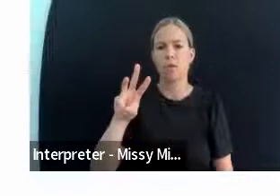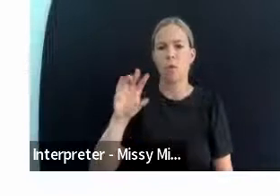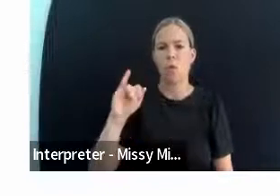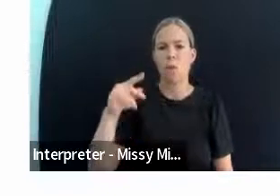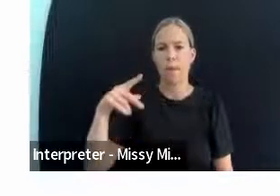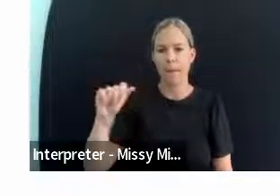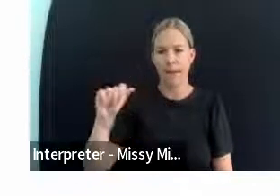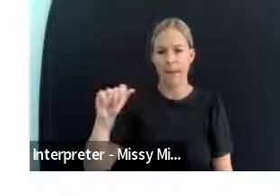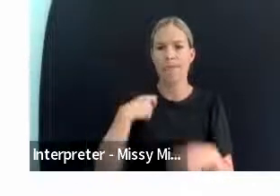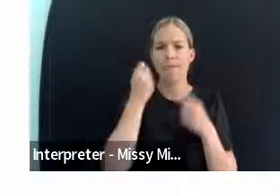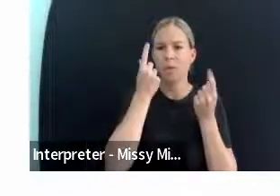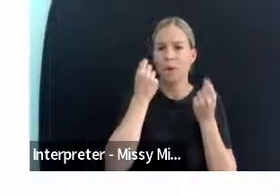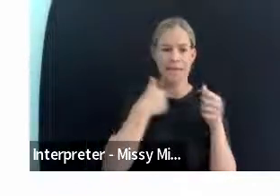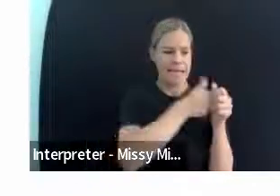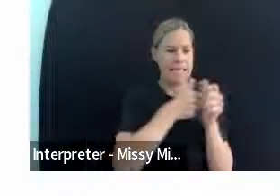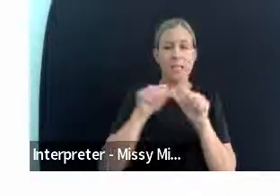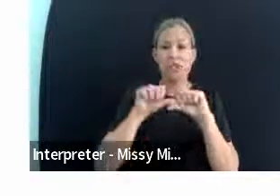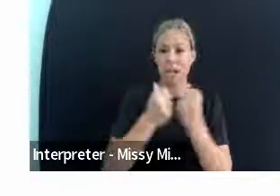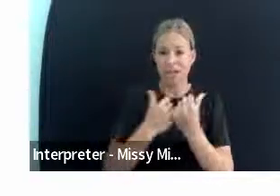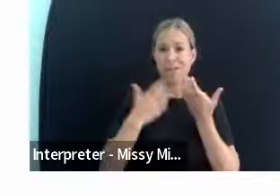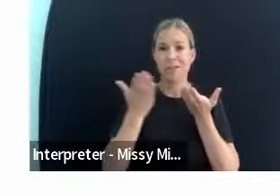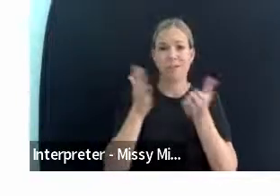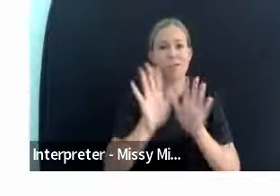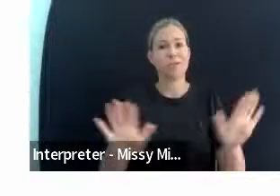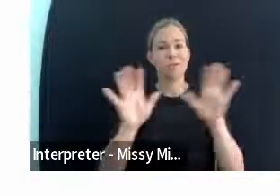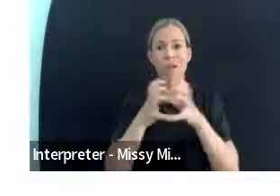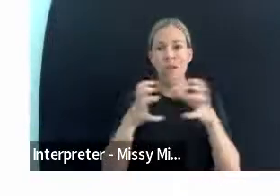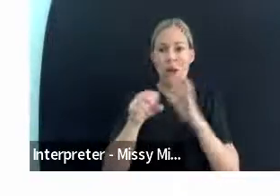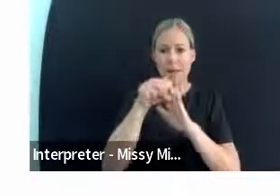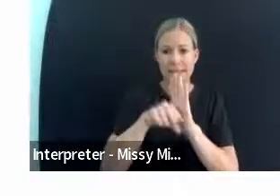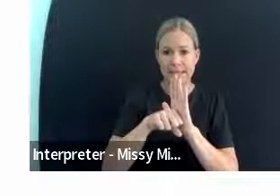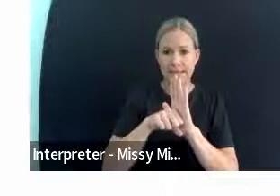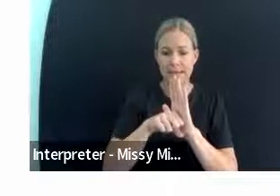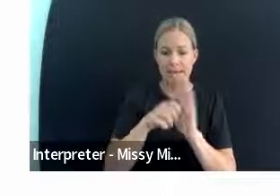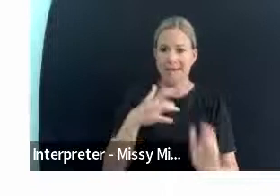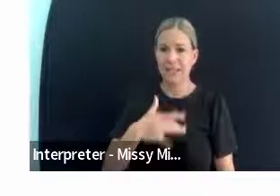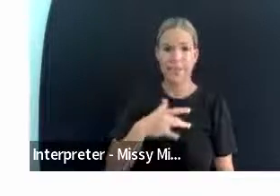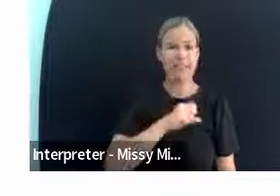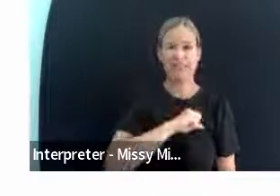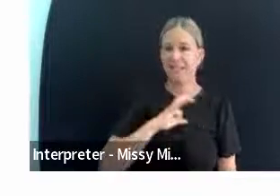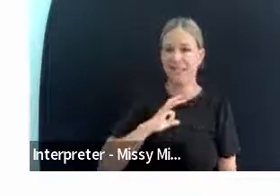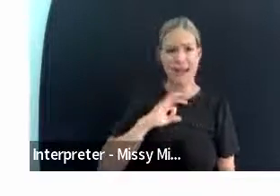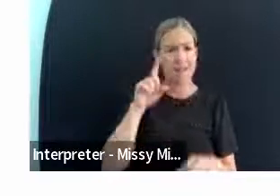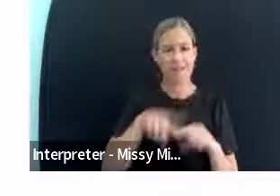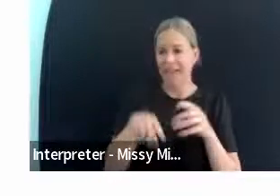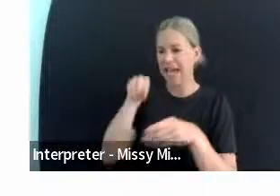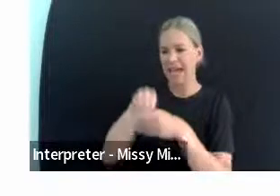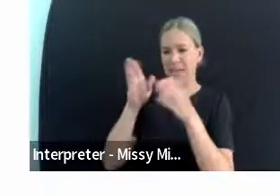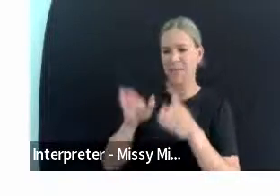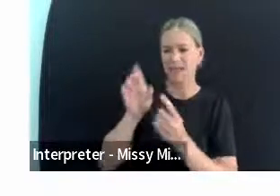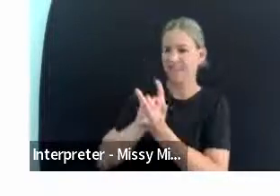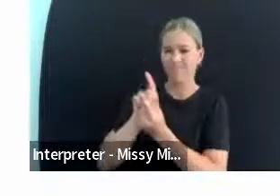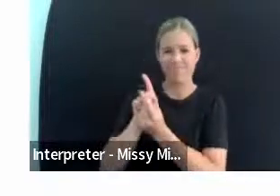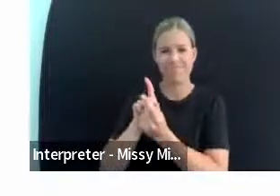large portion of the state, staff are not able to typically meet with you in person. The consultation would